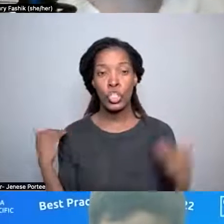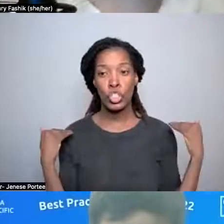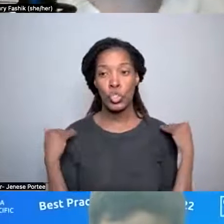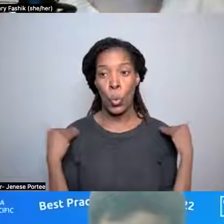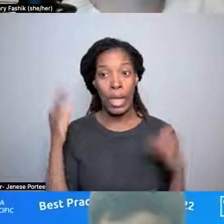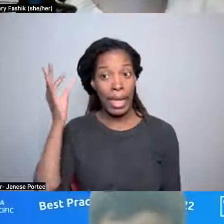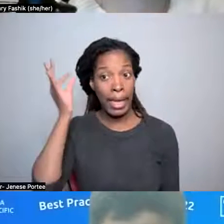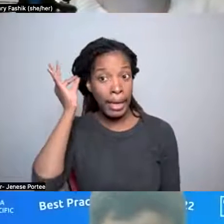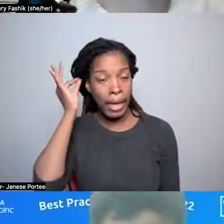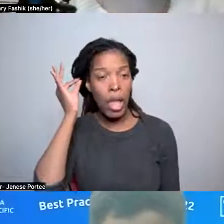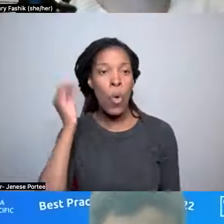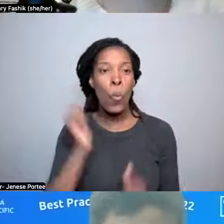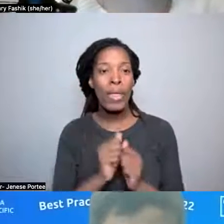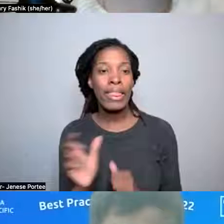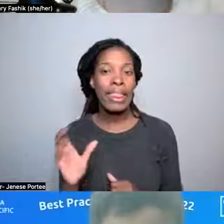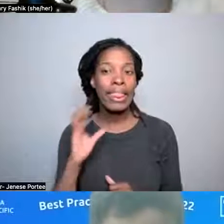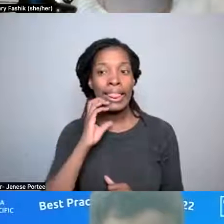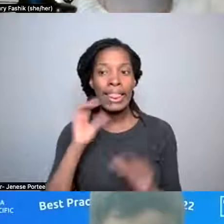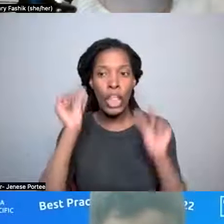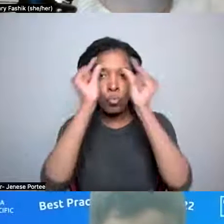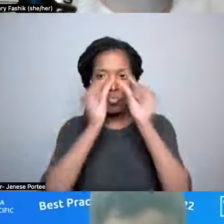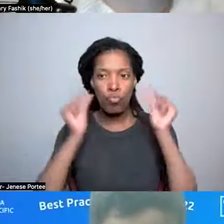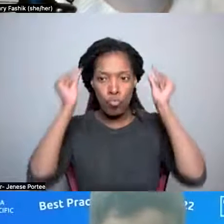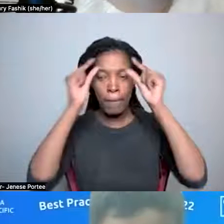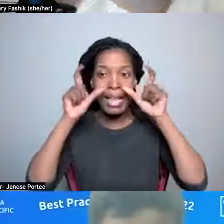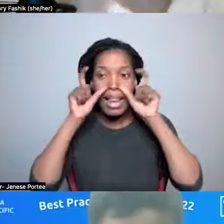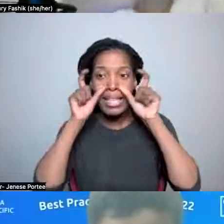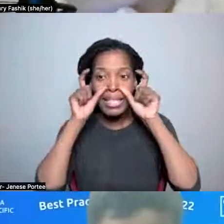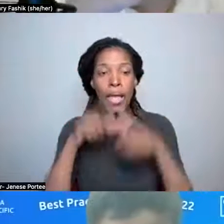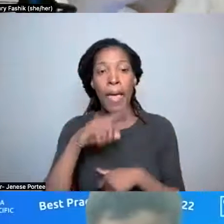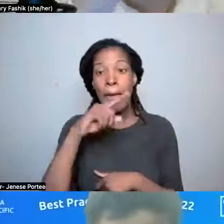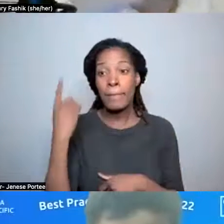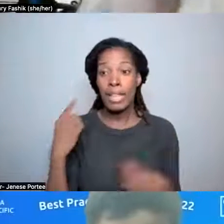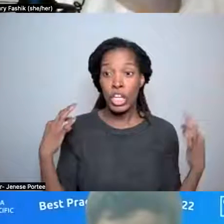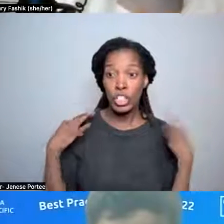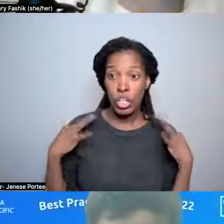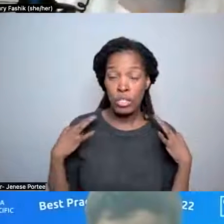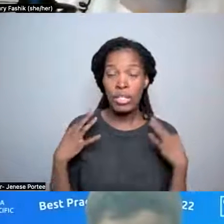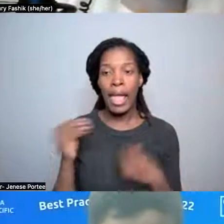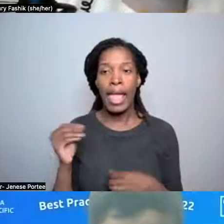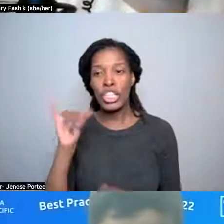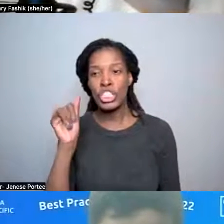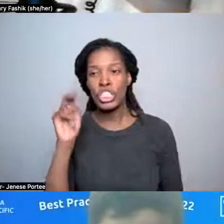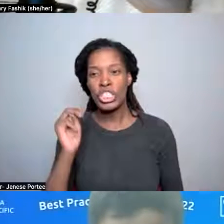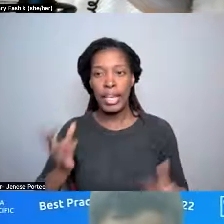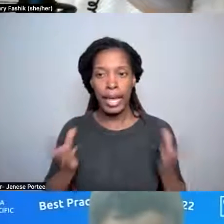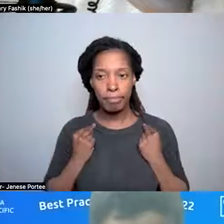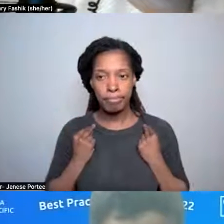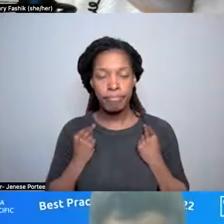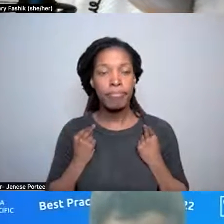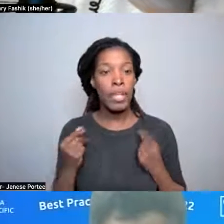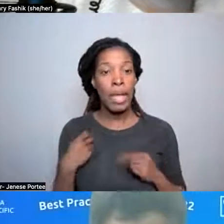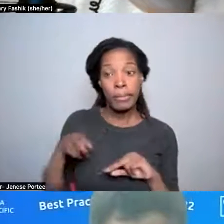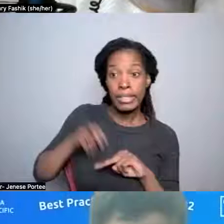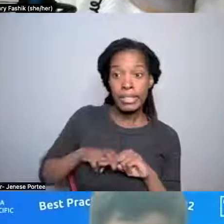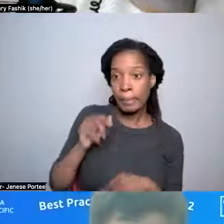hair, and I'm wearing thick-rimmed glasses, a black t-shirt, and denim dungarees. And I'm sitting in a black